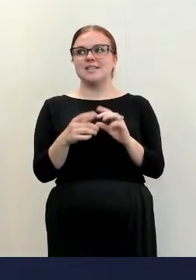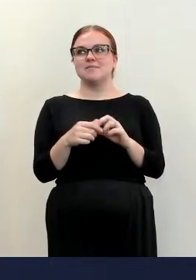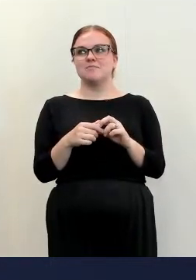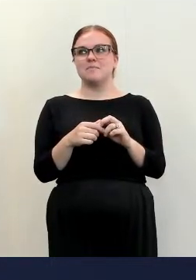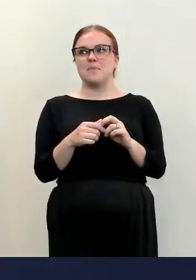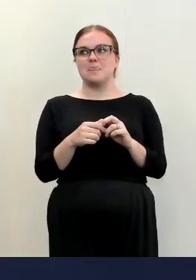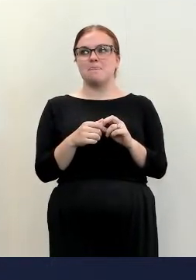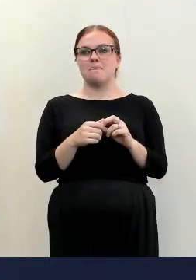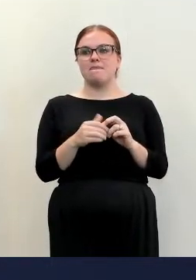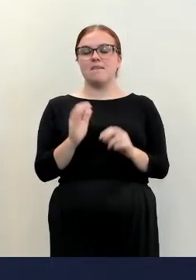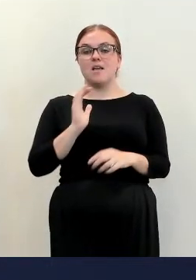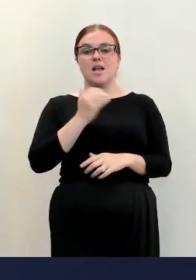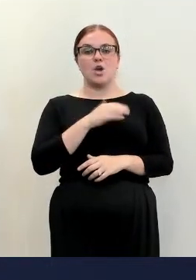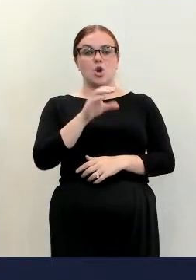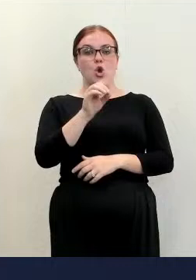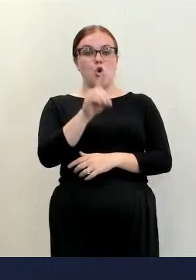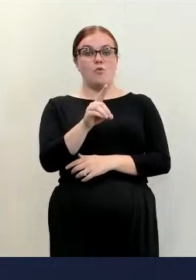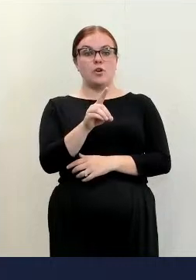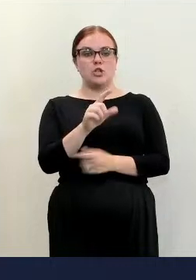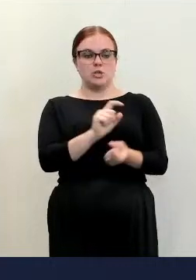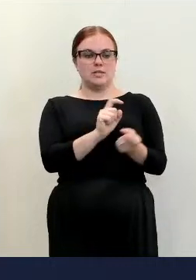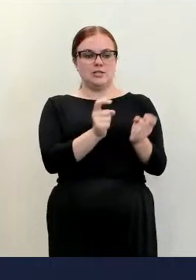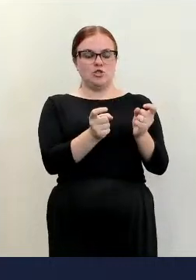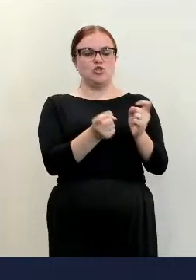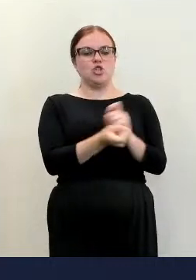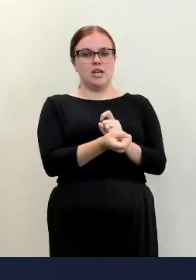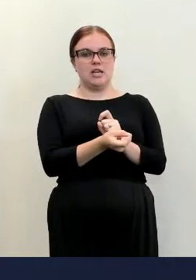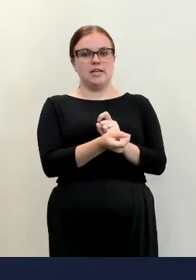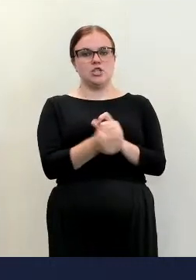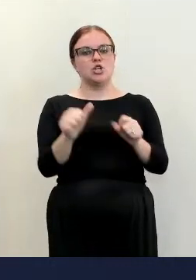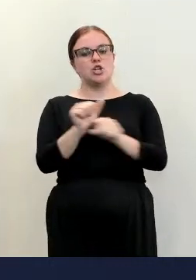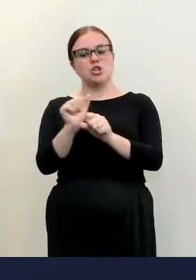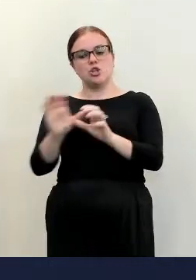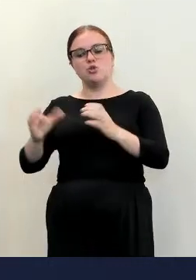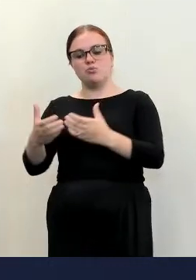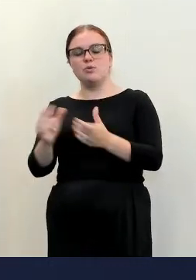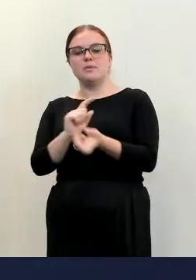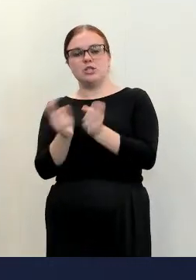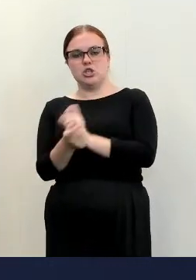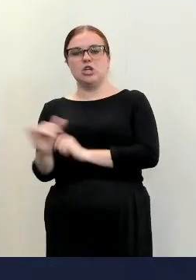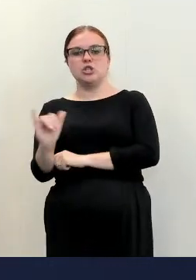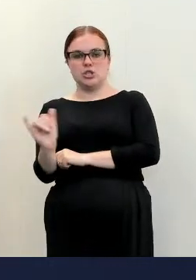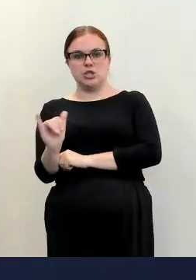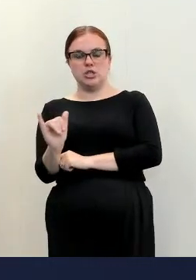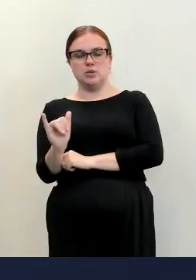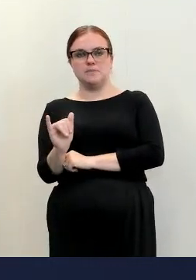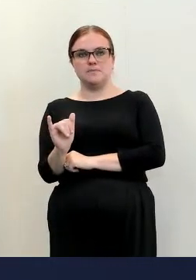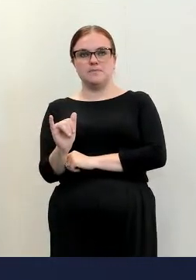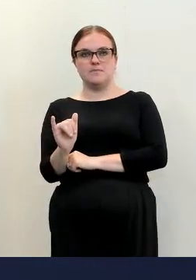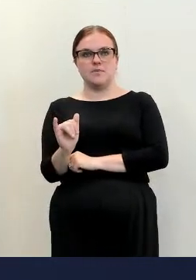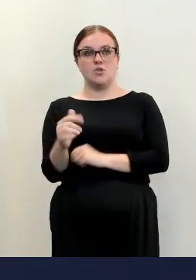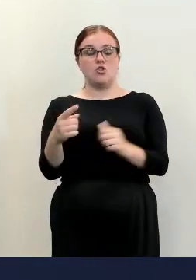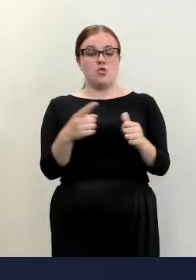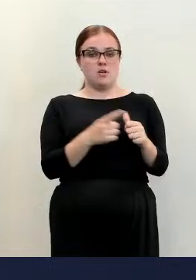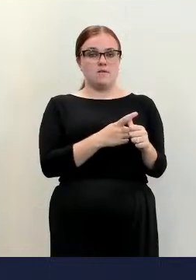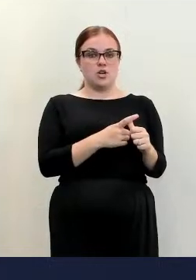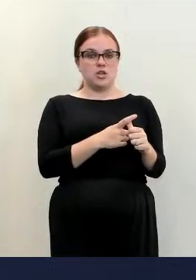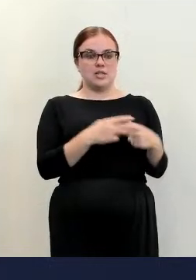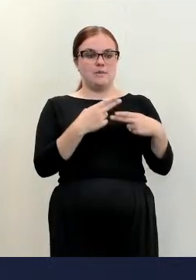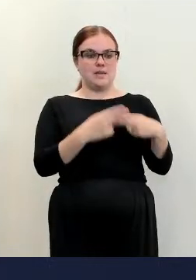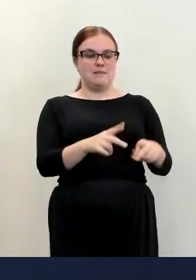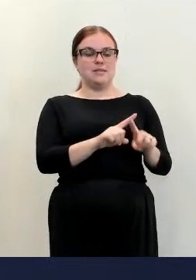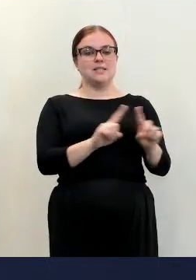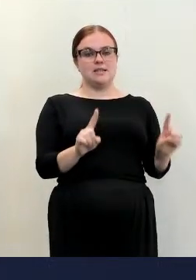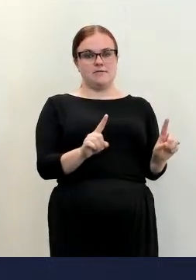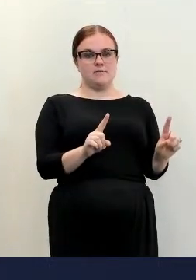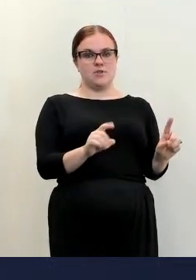since our overdose epidemic has changed, our task force has also changed. So we've, first of all, we renamed it our